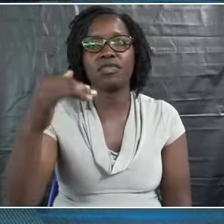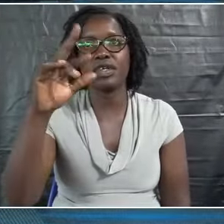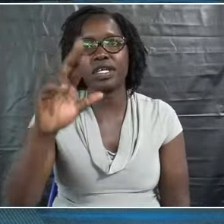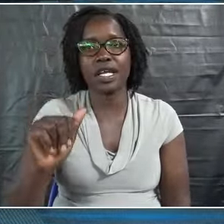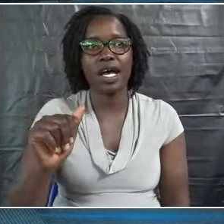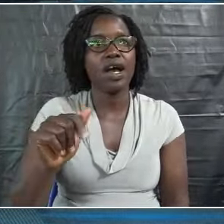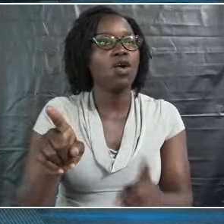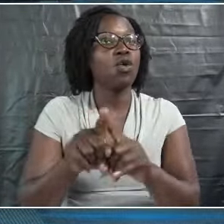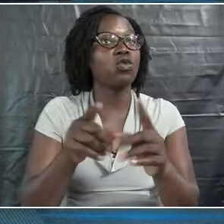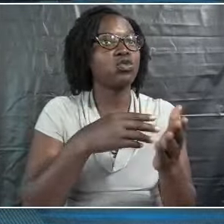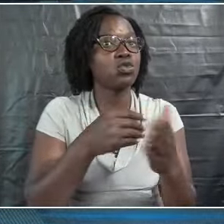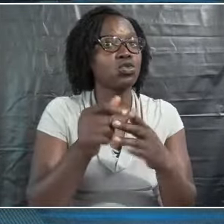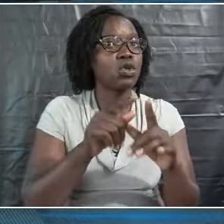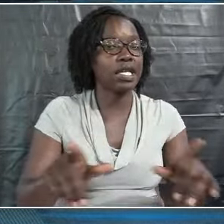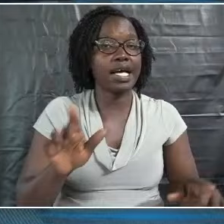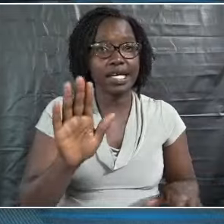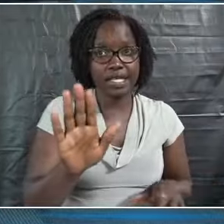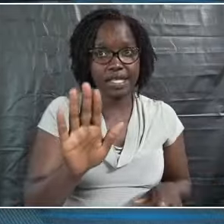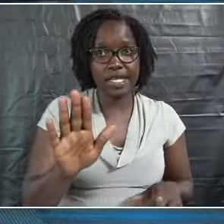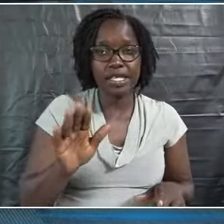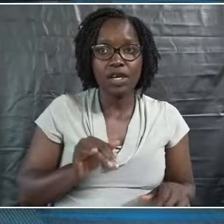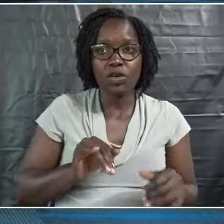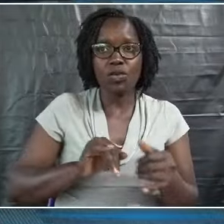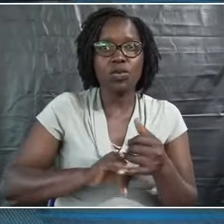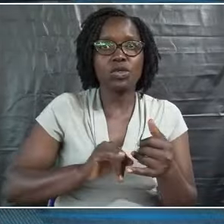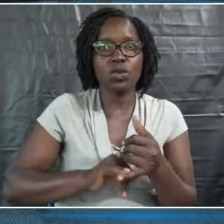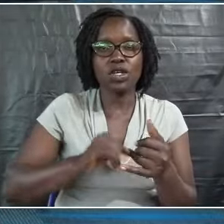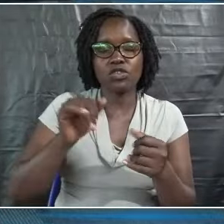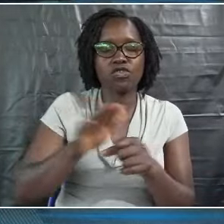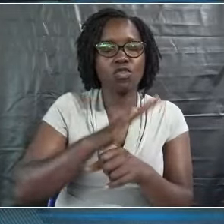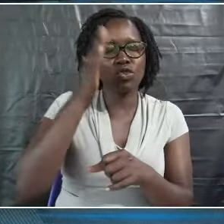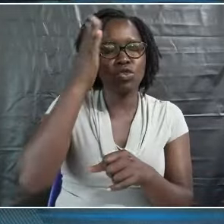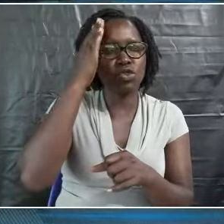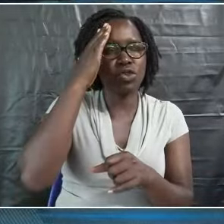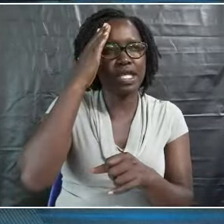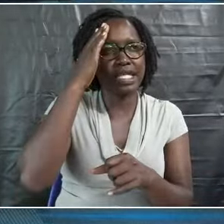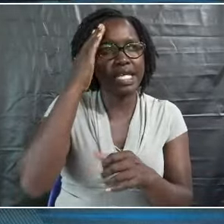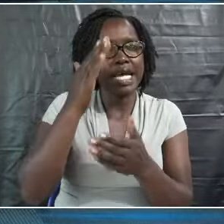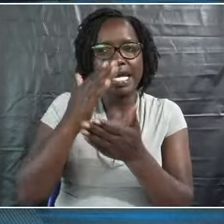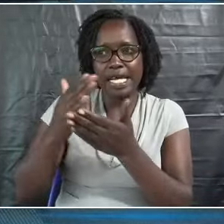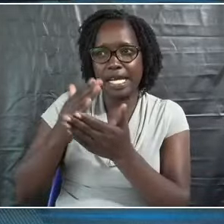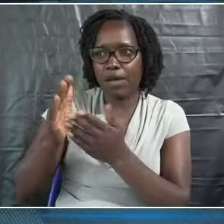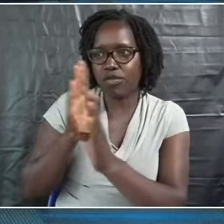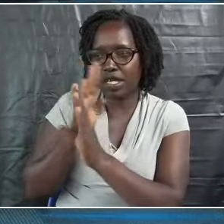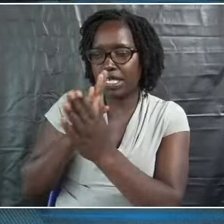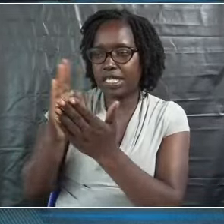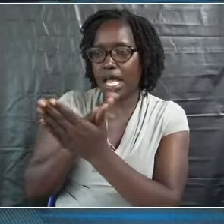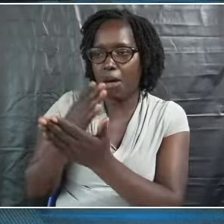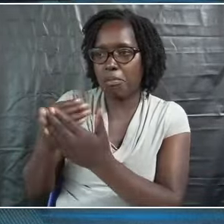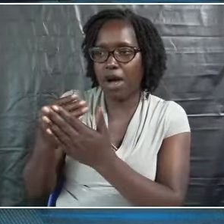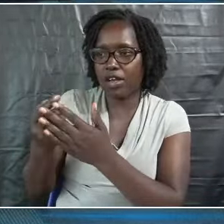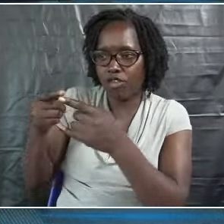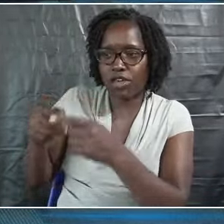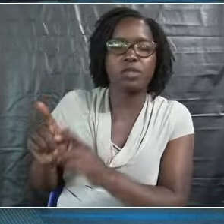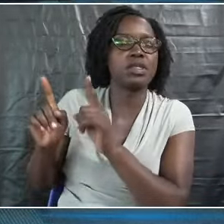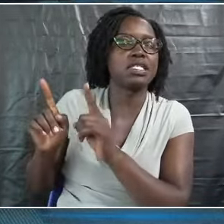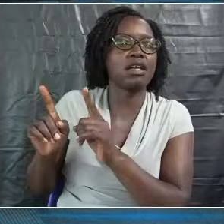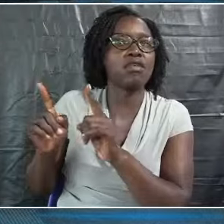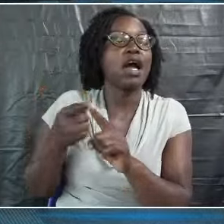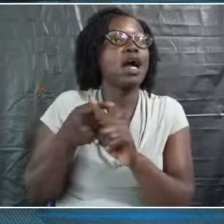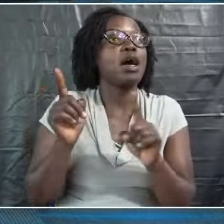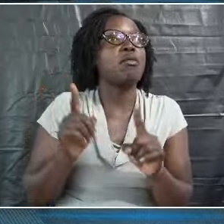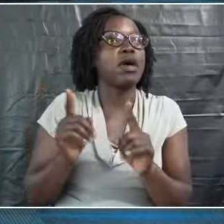property. With his wife's full knowledge, he kept part of the money for himself,